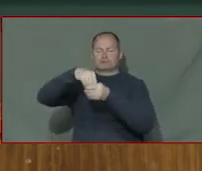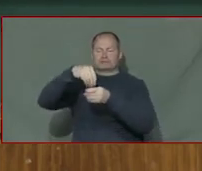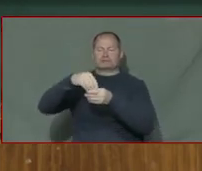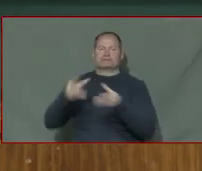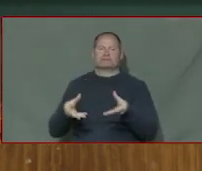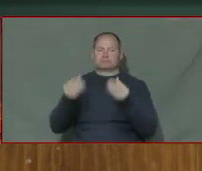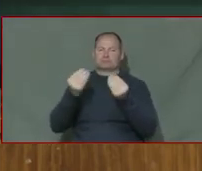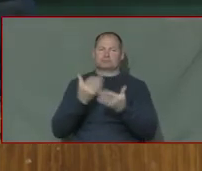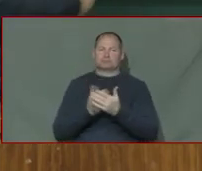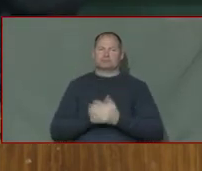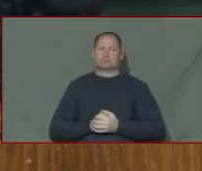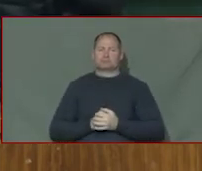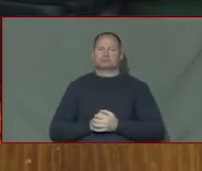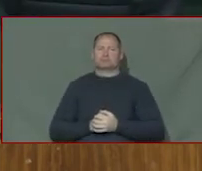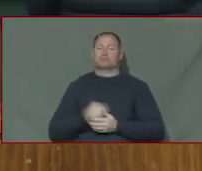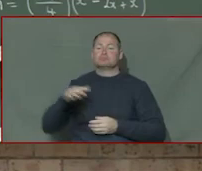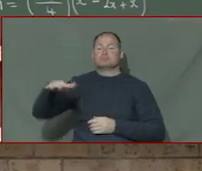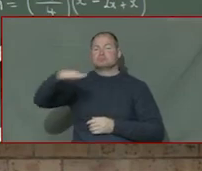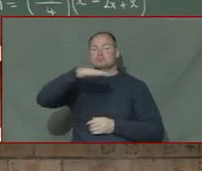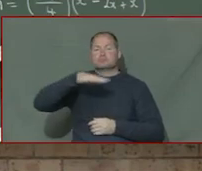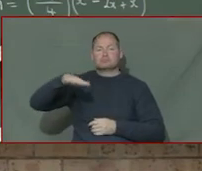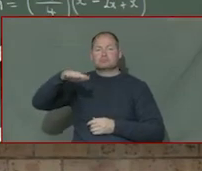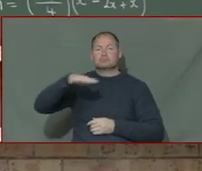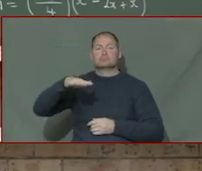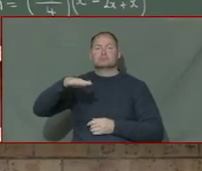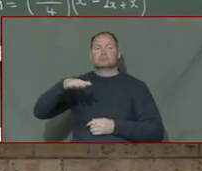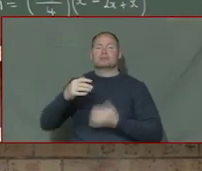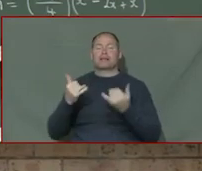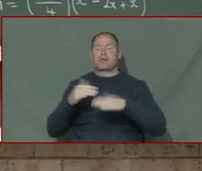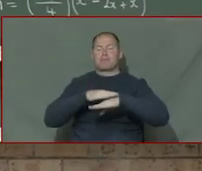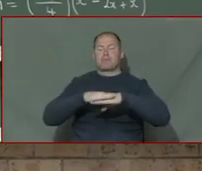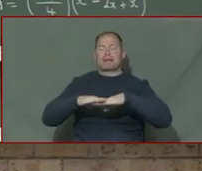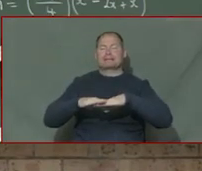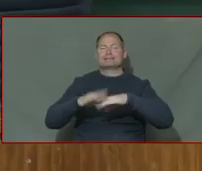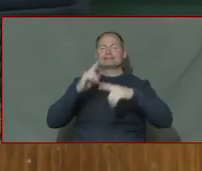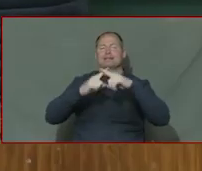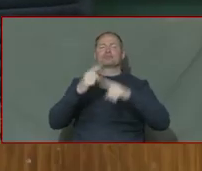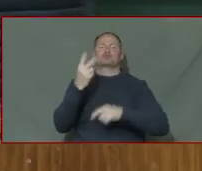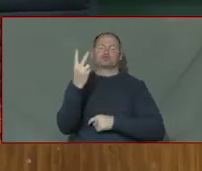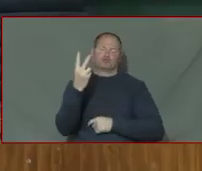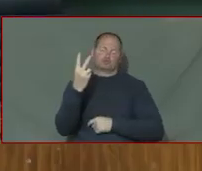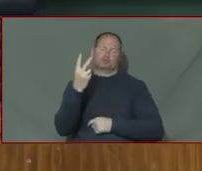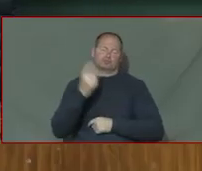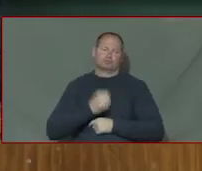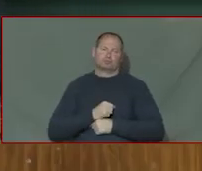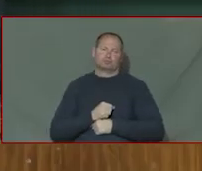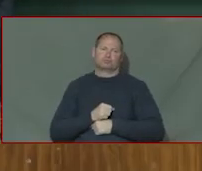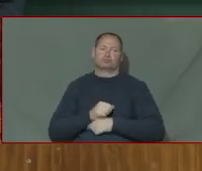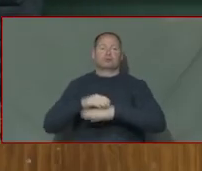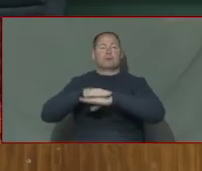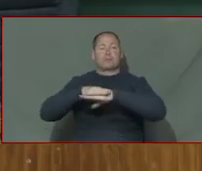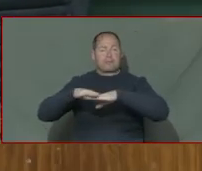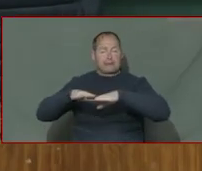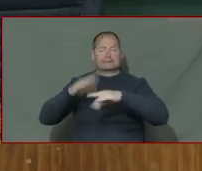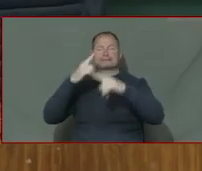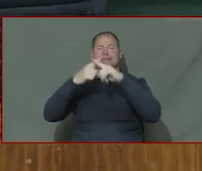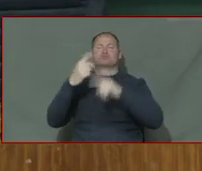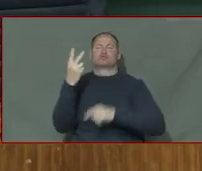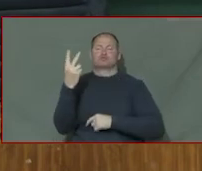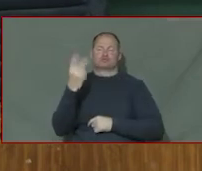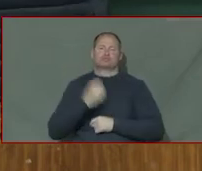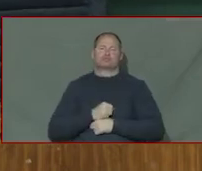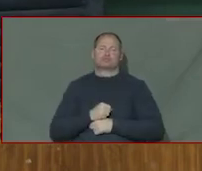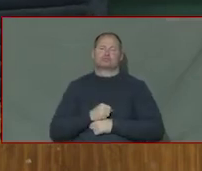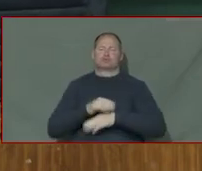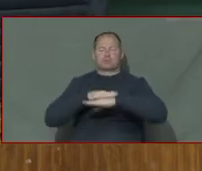The surface area is twice the area of the base. So the area of the base is length